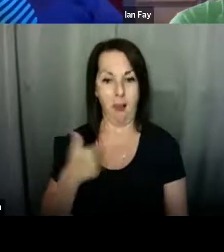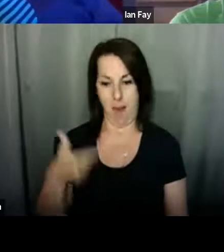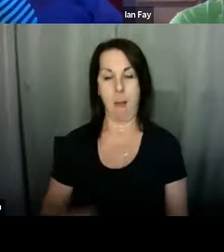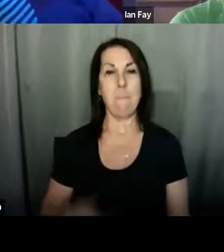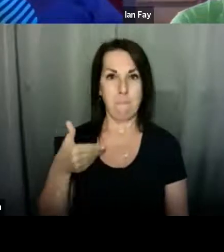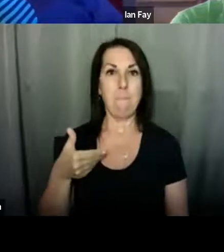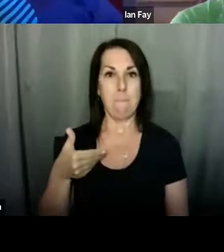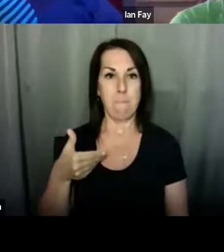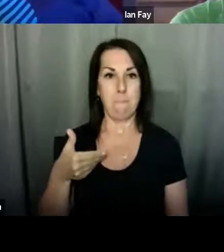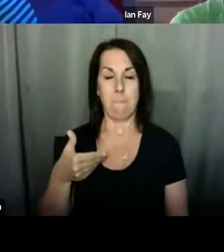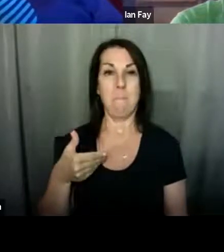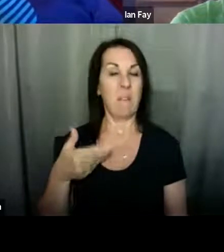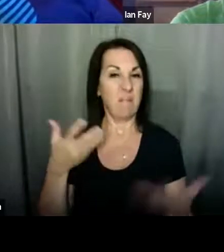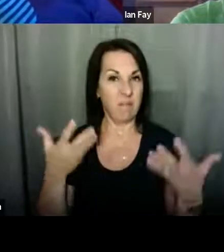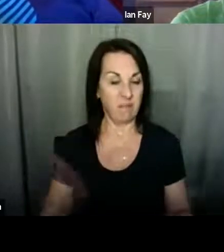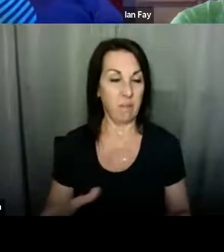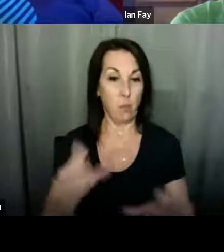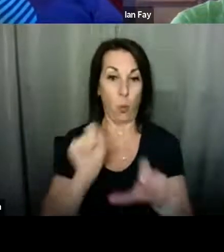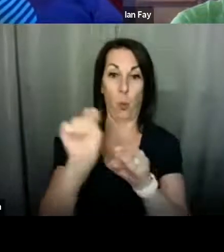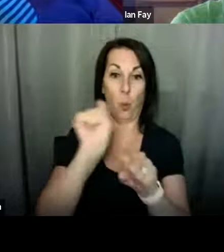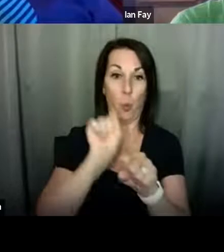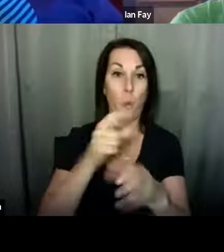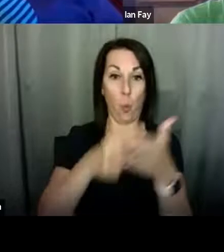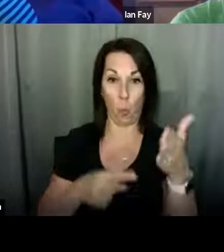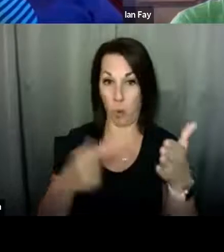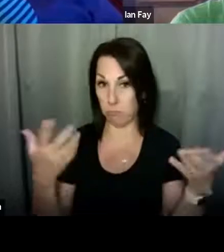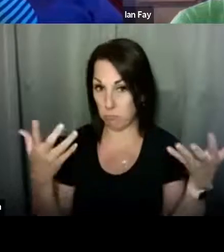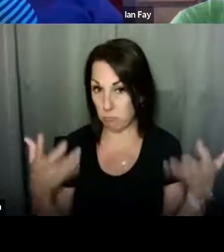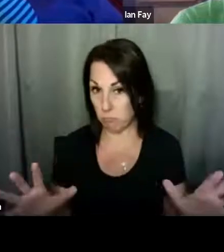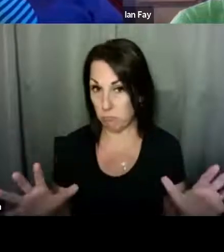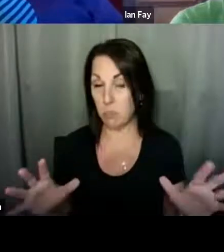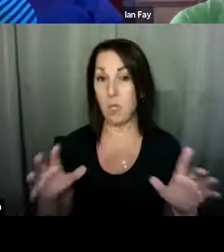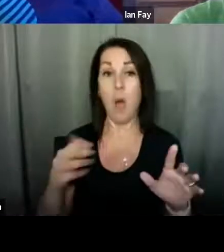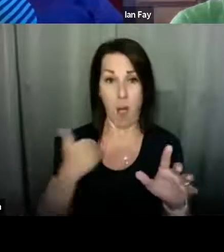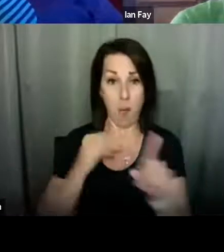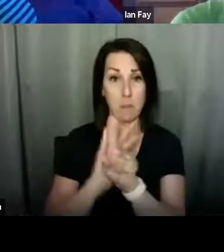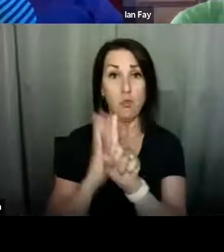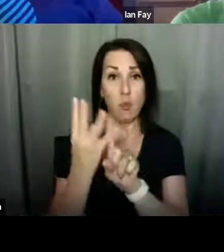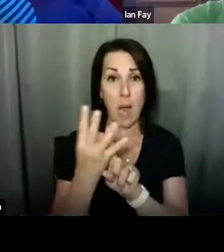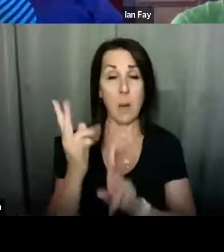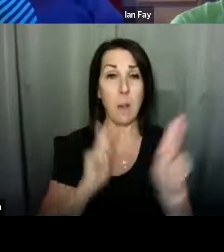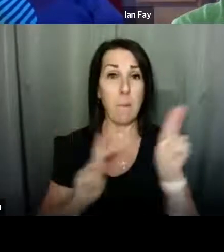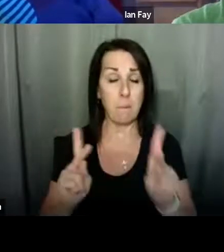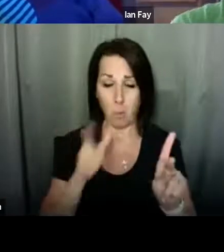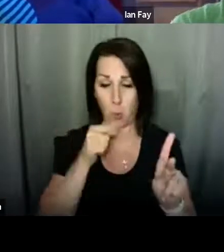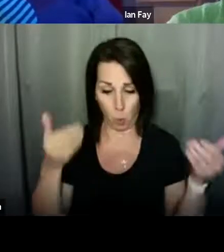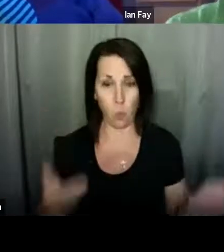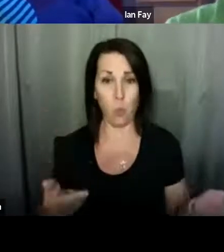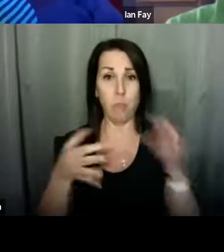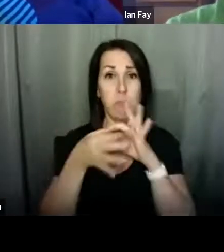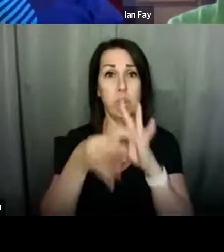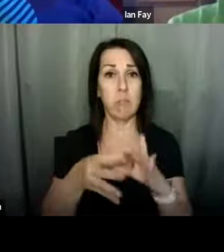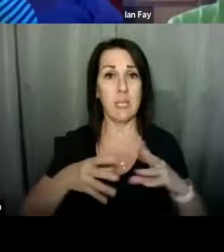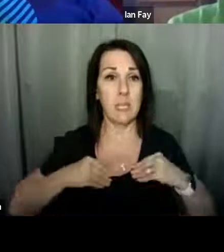am. I've done the work that I have, and I am surrounded by the people that I am. Yeah. Yep. And you